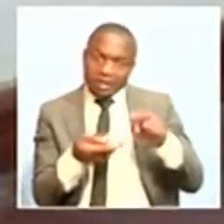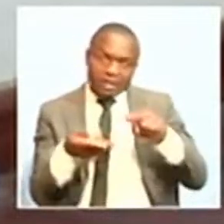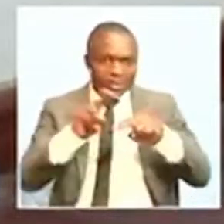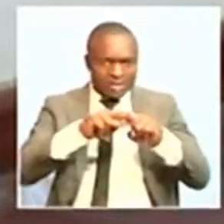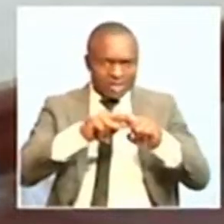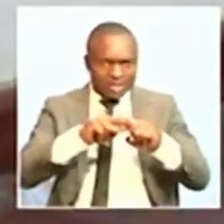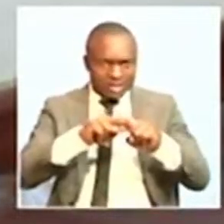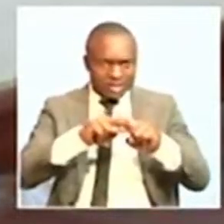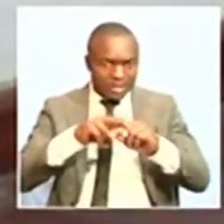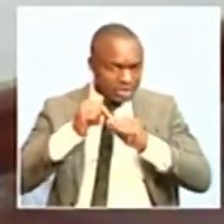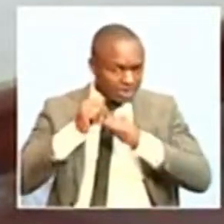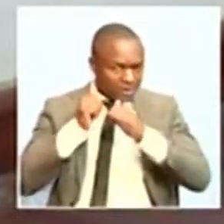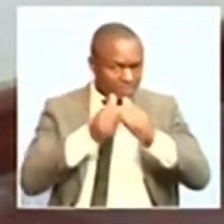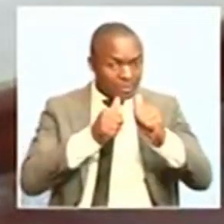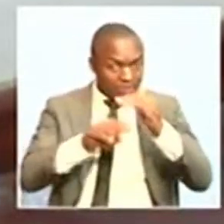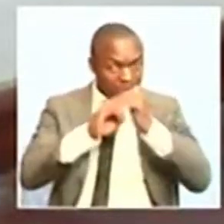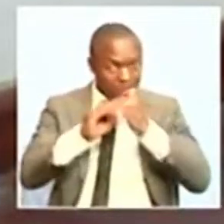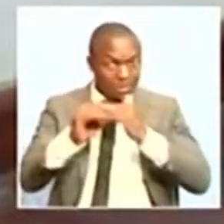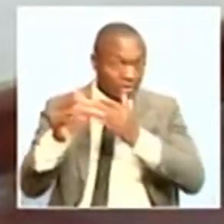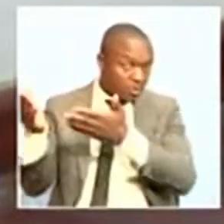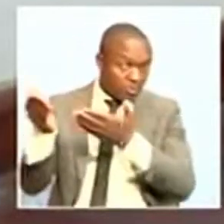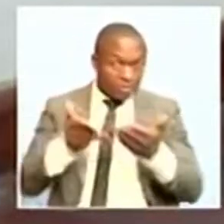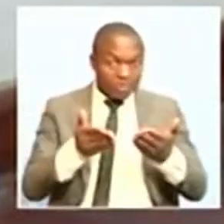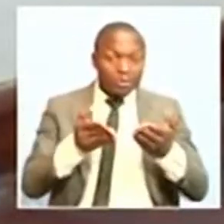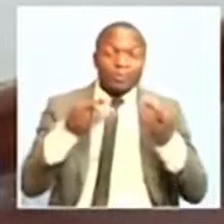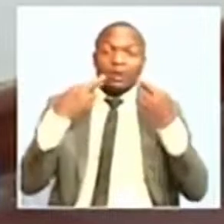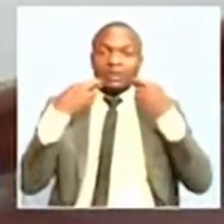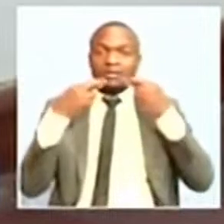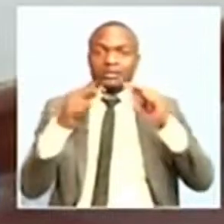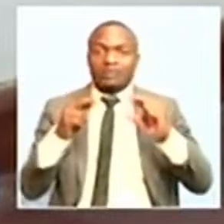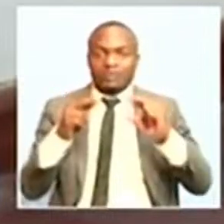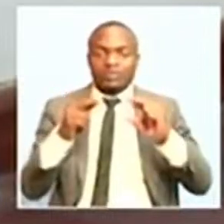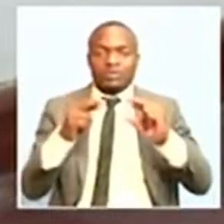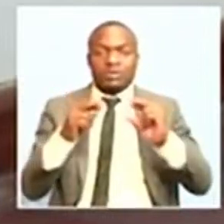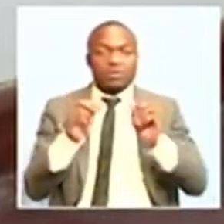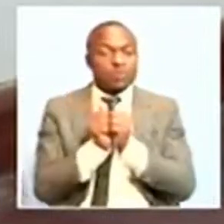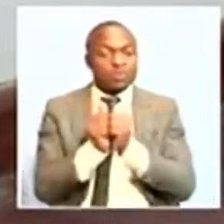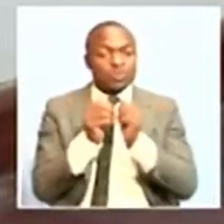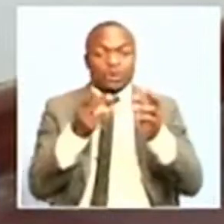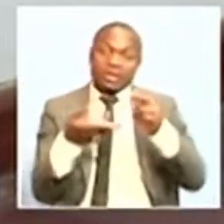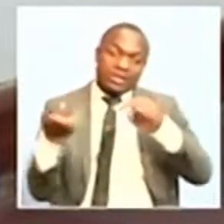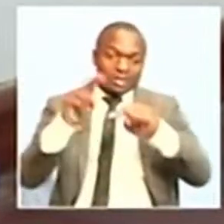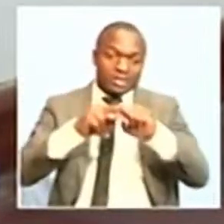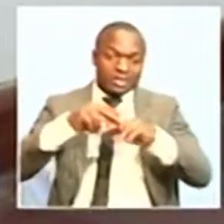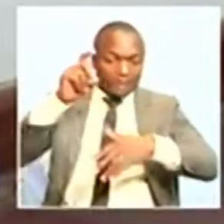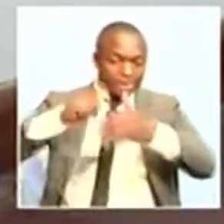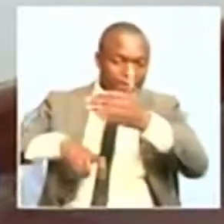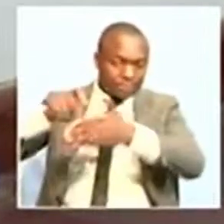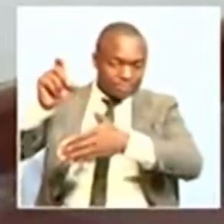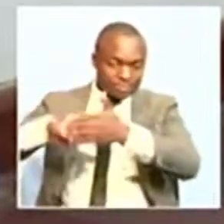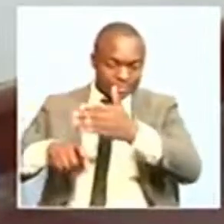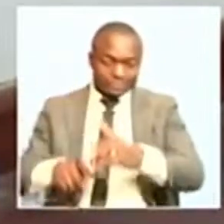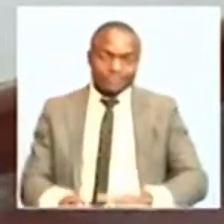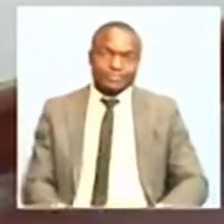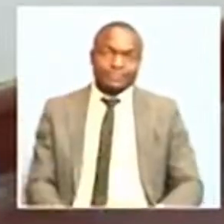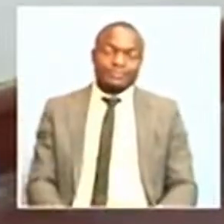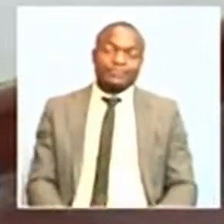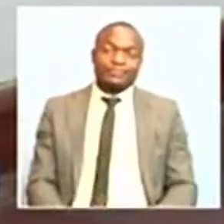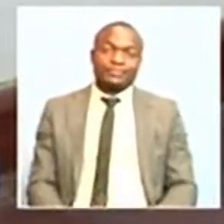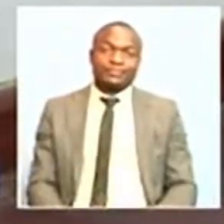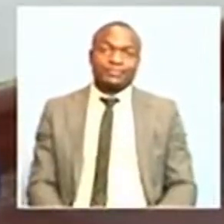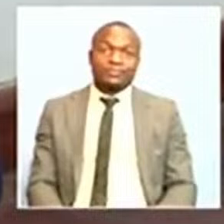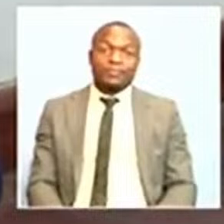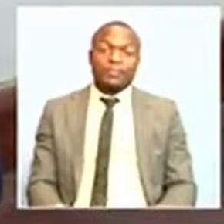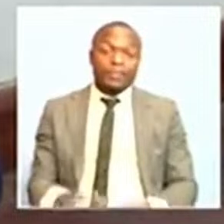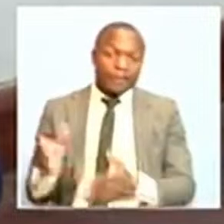could yield higher collections without necessarily having to increase these taxes. And